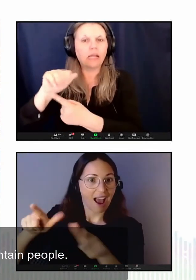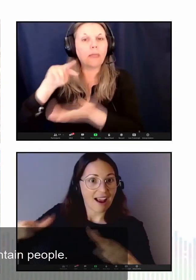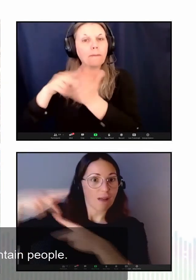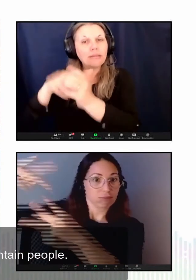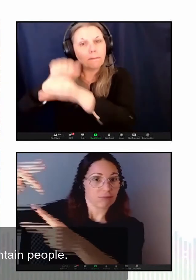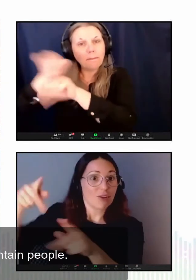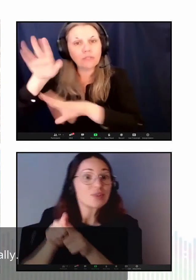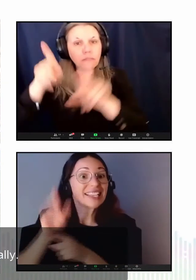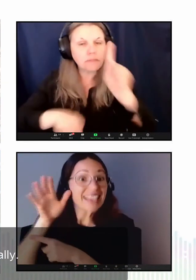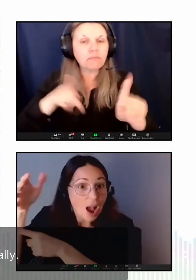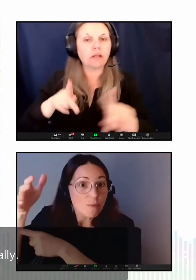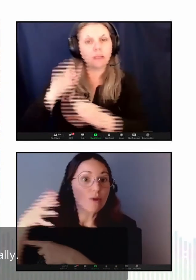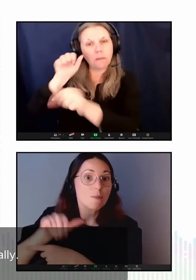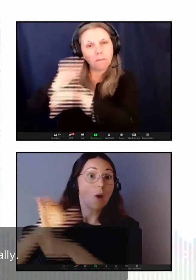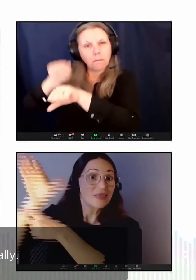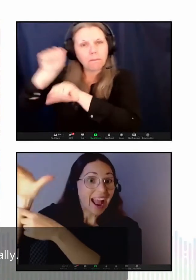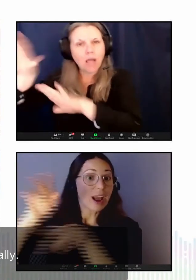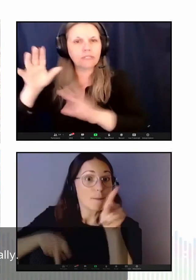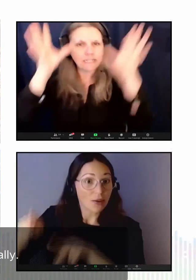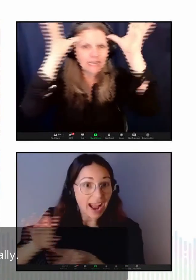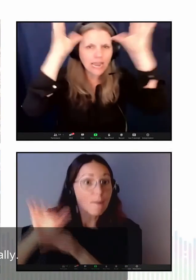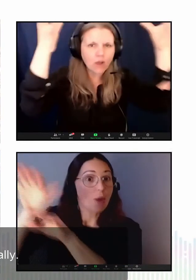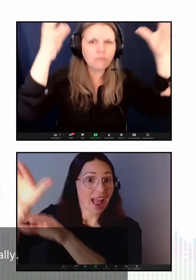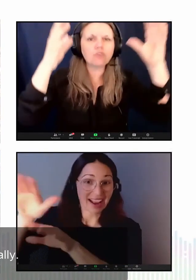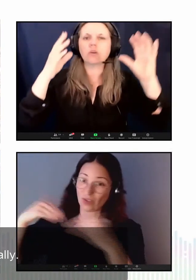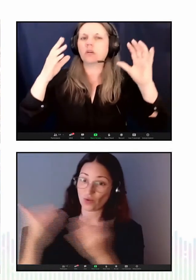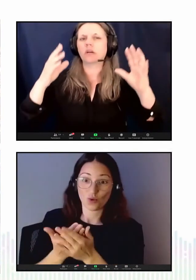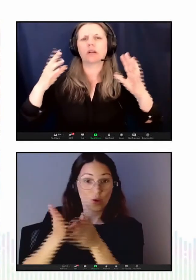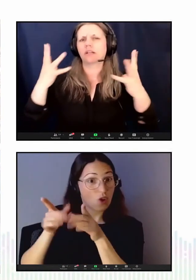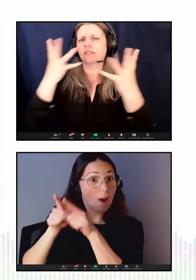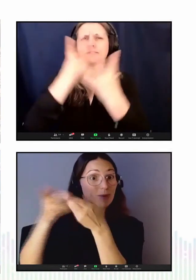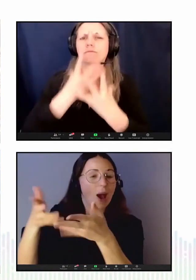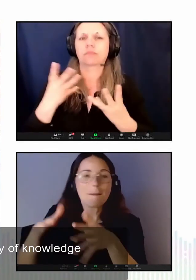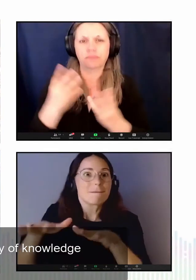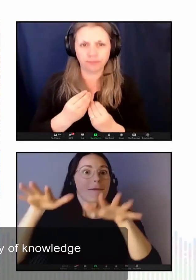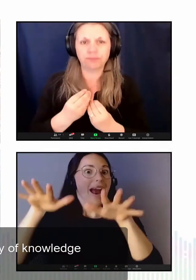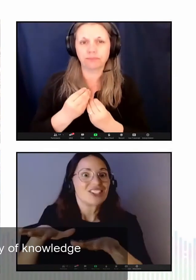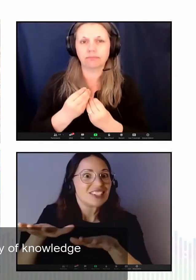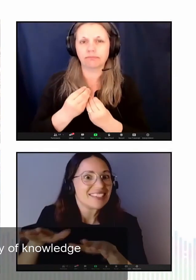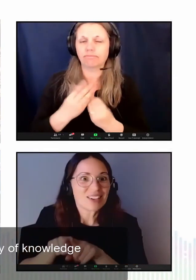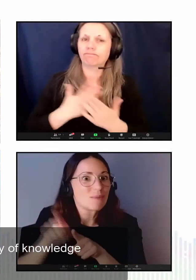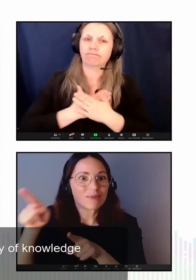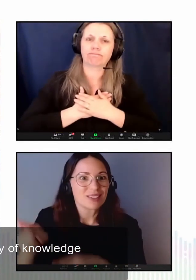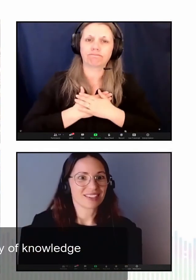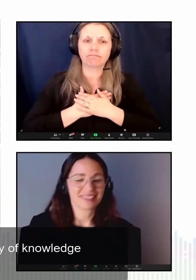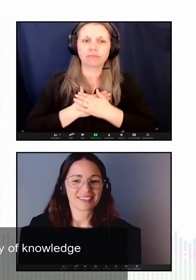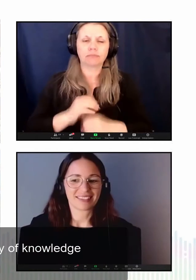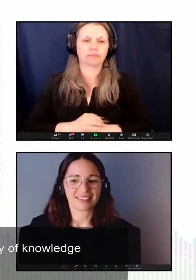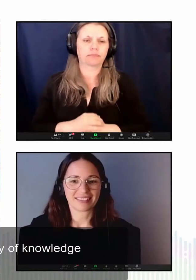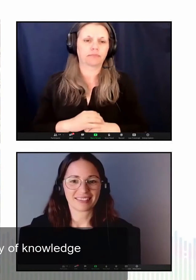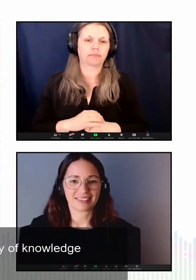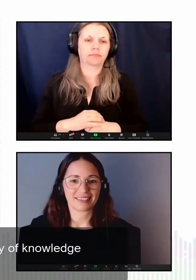people. It's all like that. It's magical, actually. Mm-hmm. There's such a